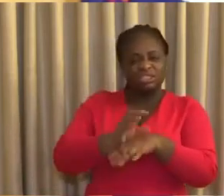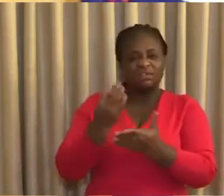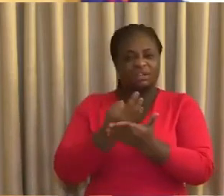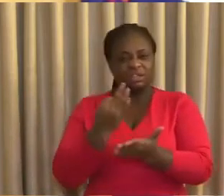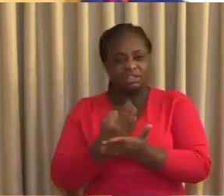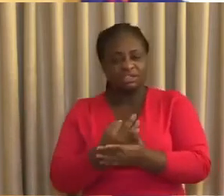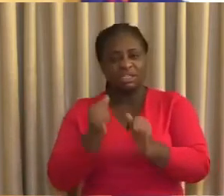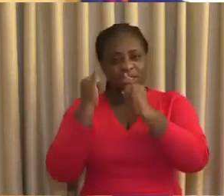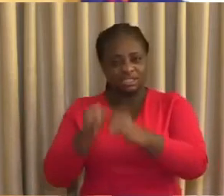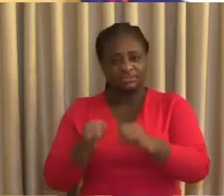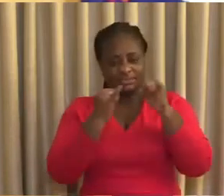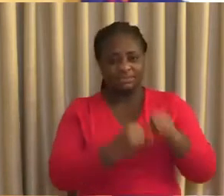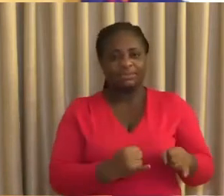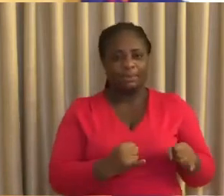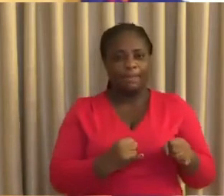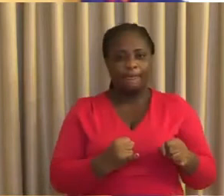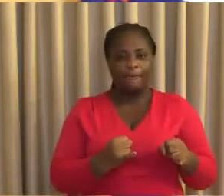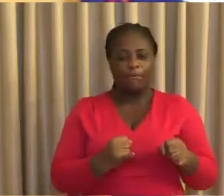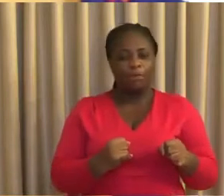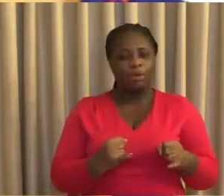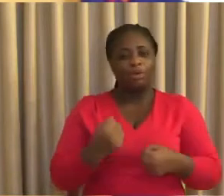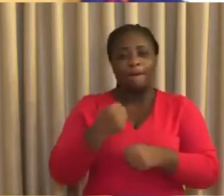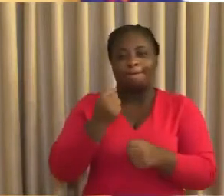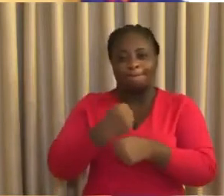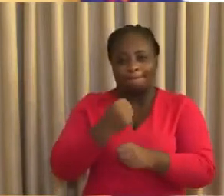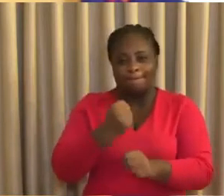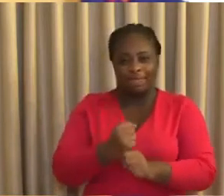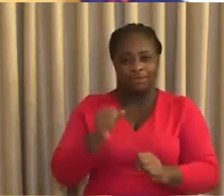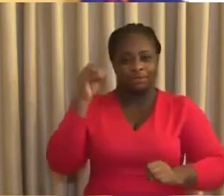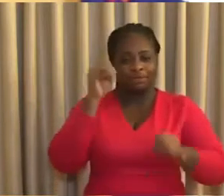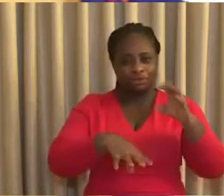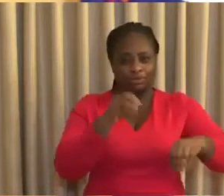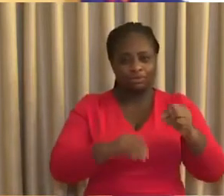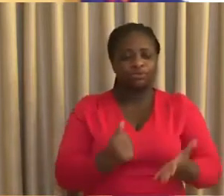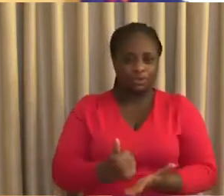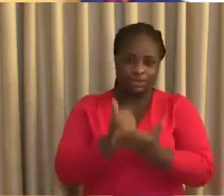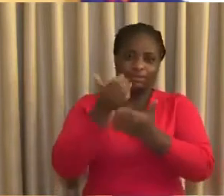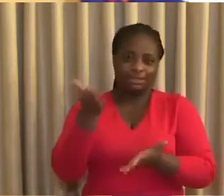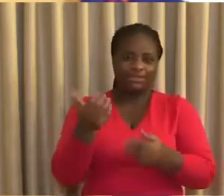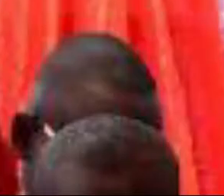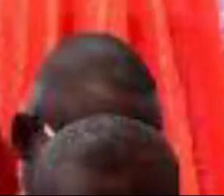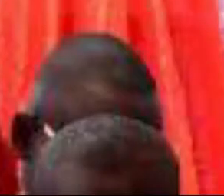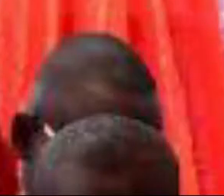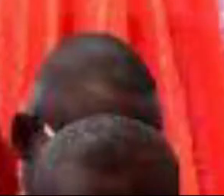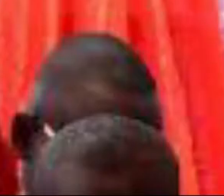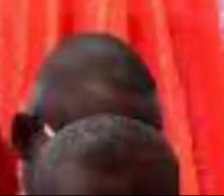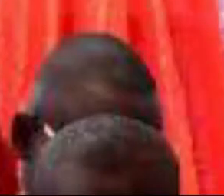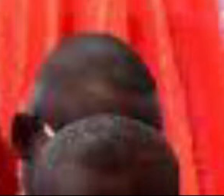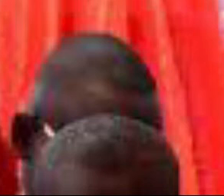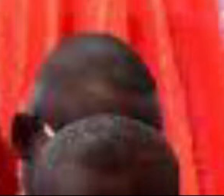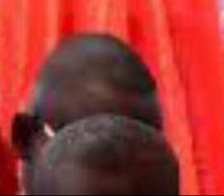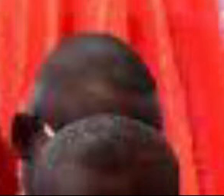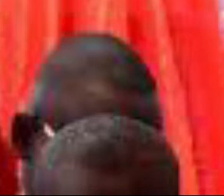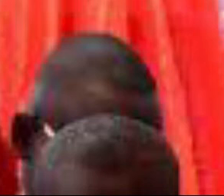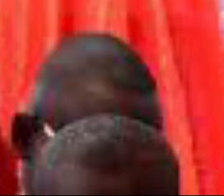have already made donations to help in this fight. God richly bless them. One more